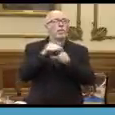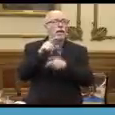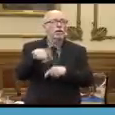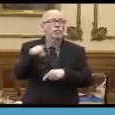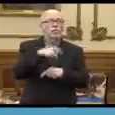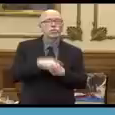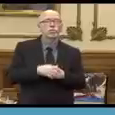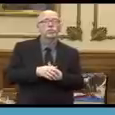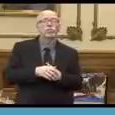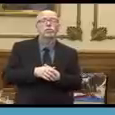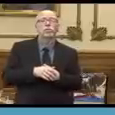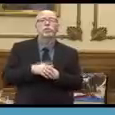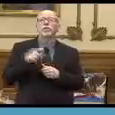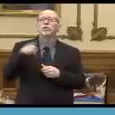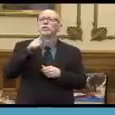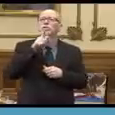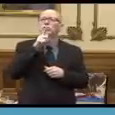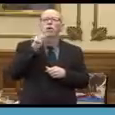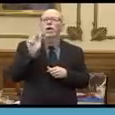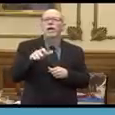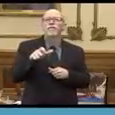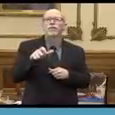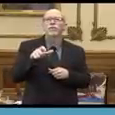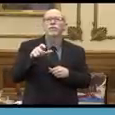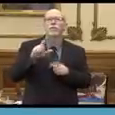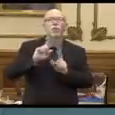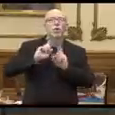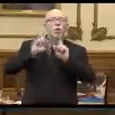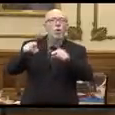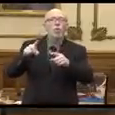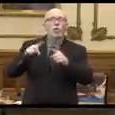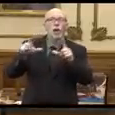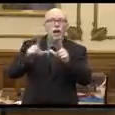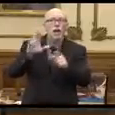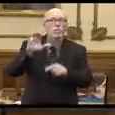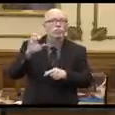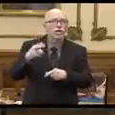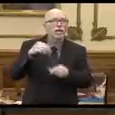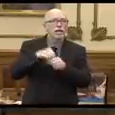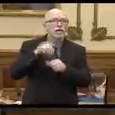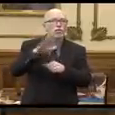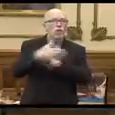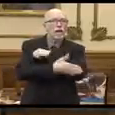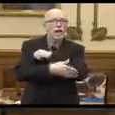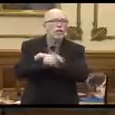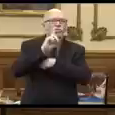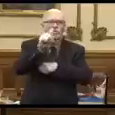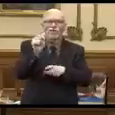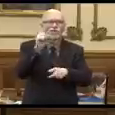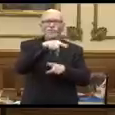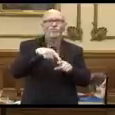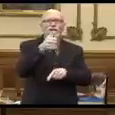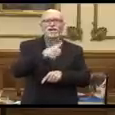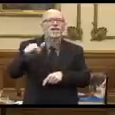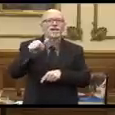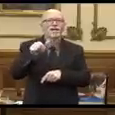is that you do not have to go to the licensed branch that is in your county. You can go into any